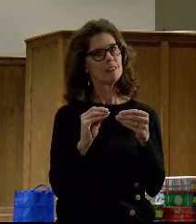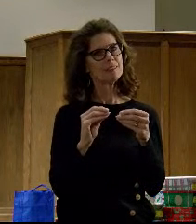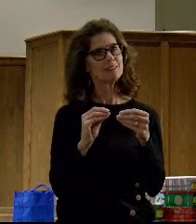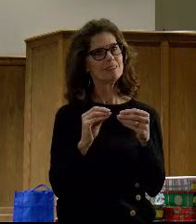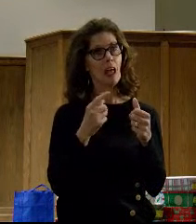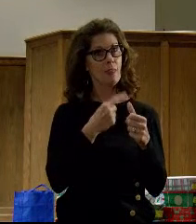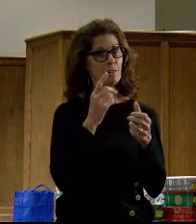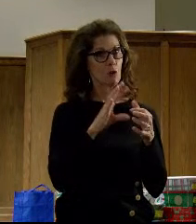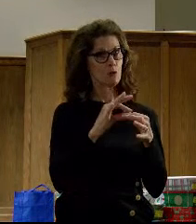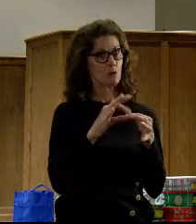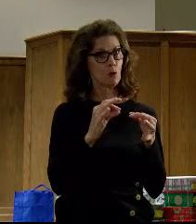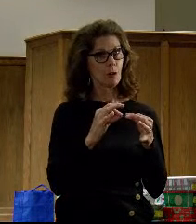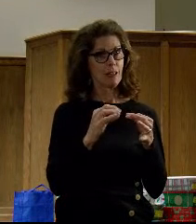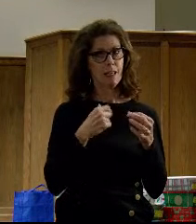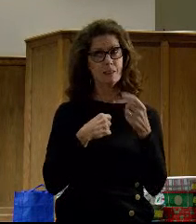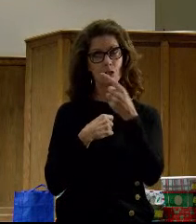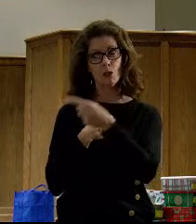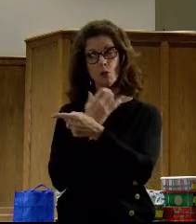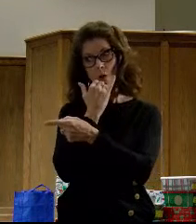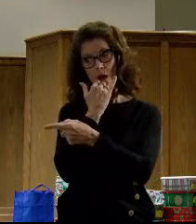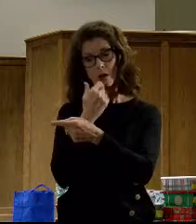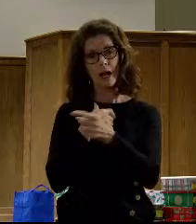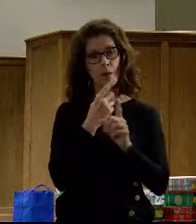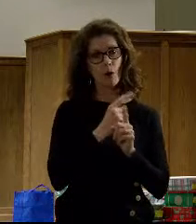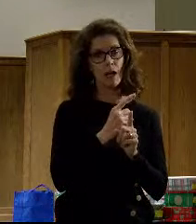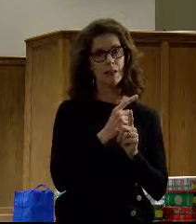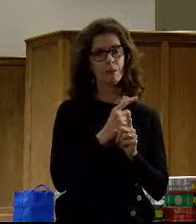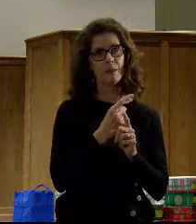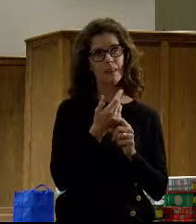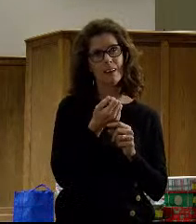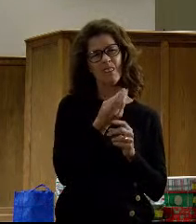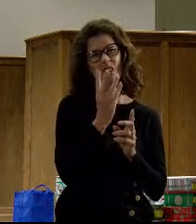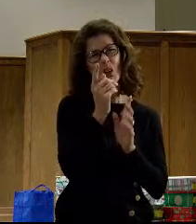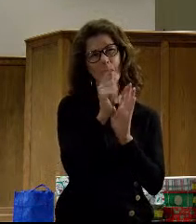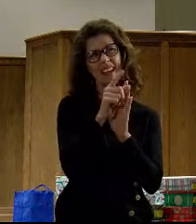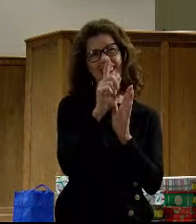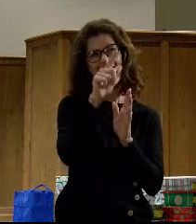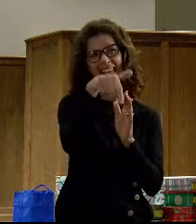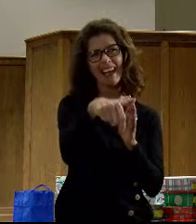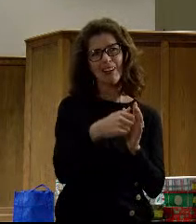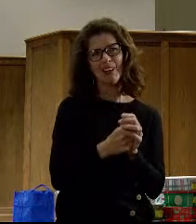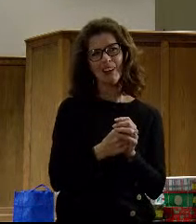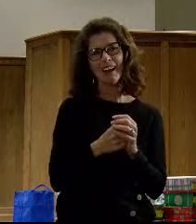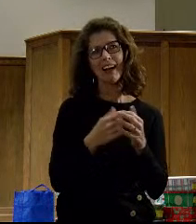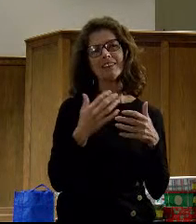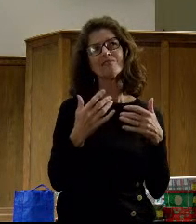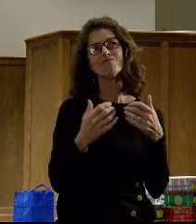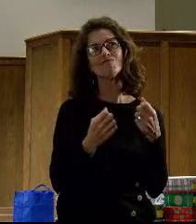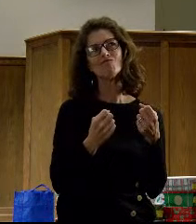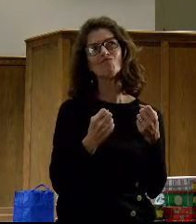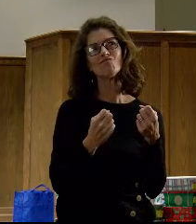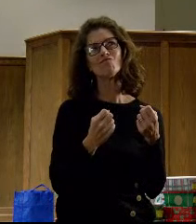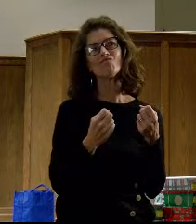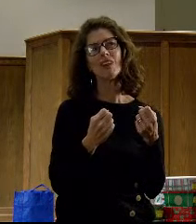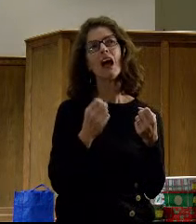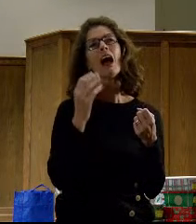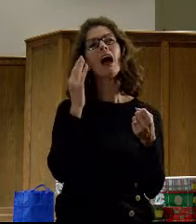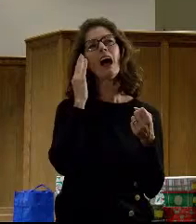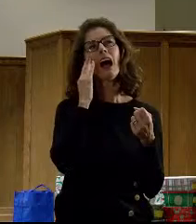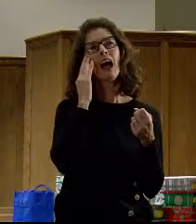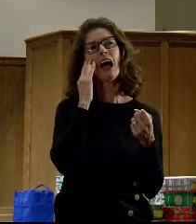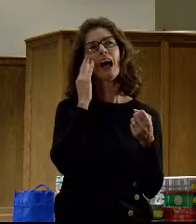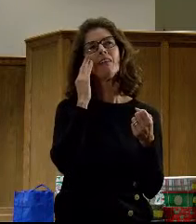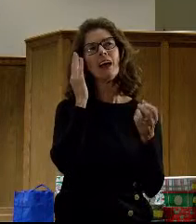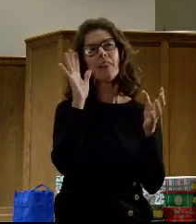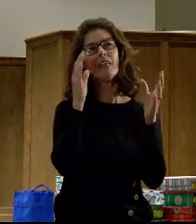I'm right, you're clearly wrong. But then 15 minutes later, the second story is, you know what, I've been in that situation before and I understand why you would do